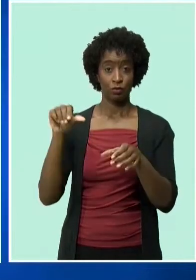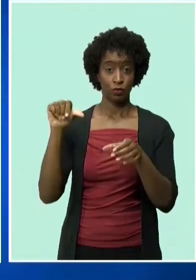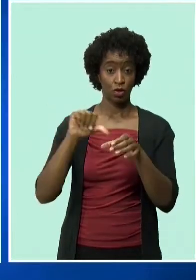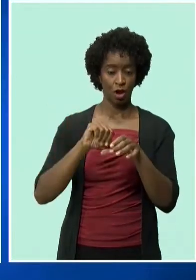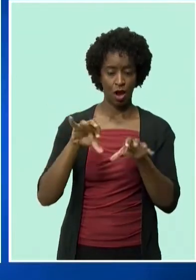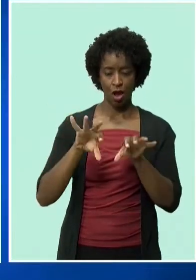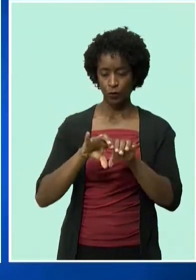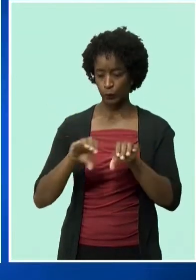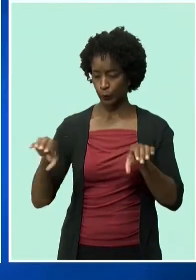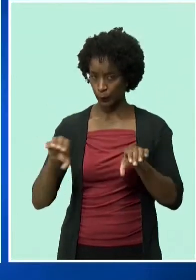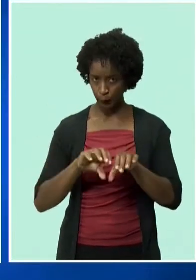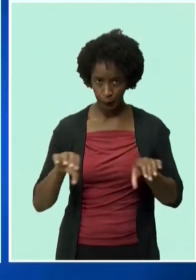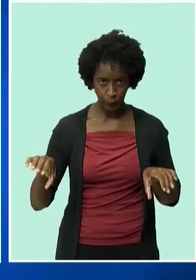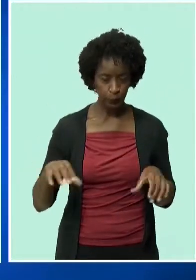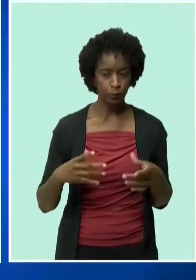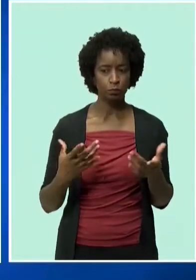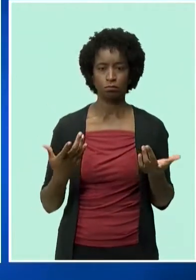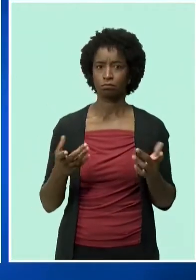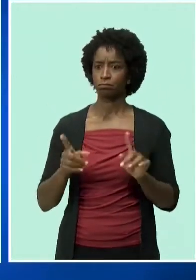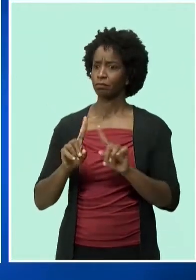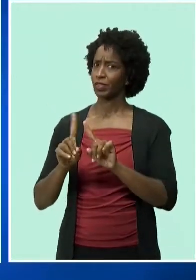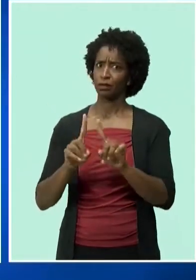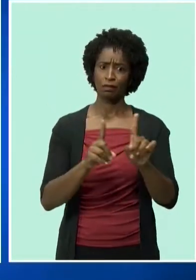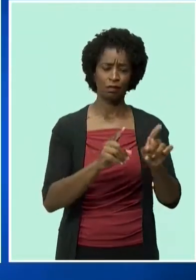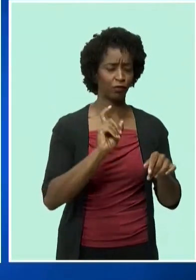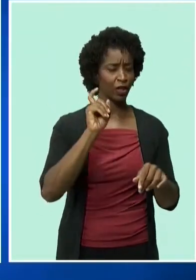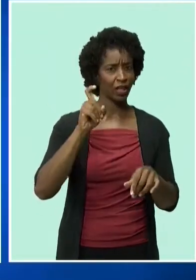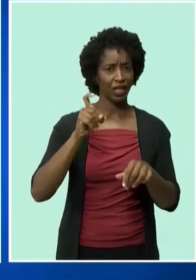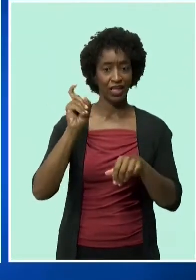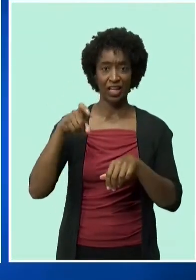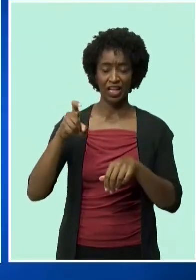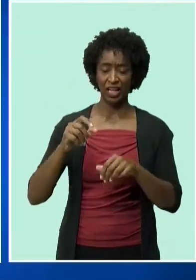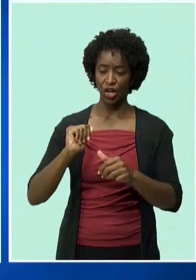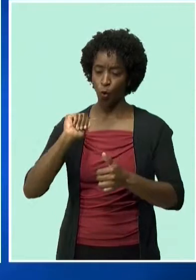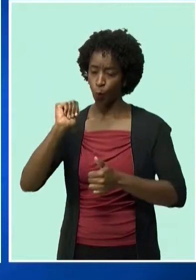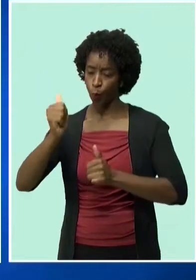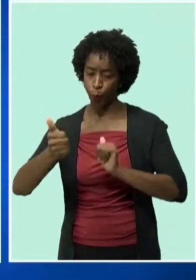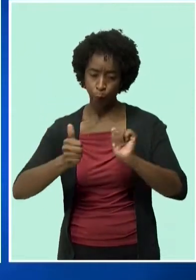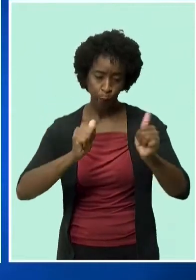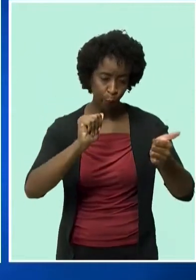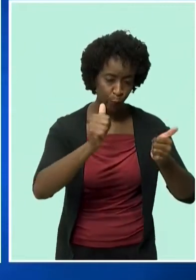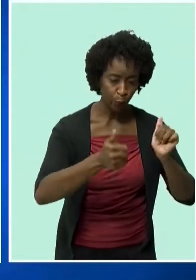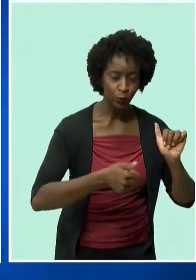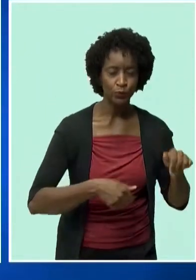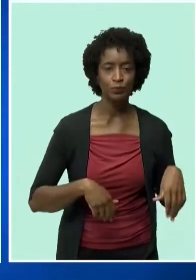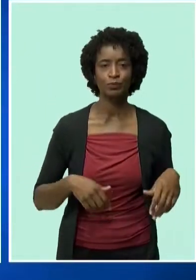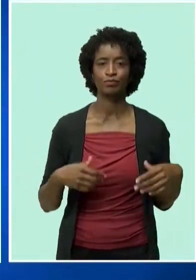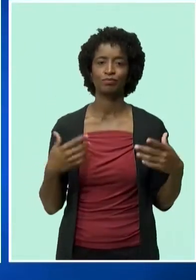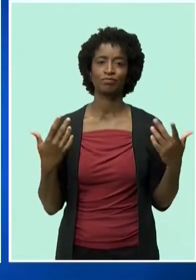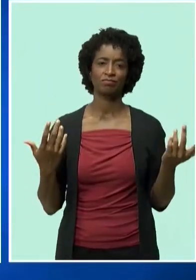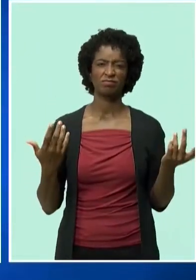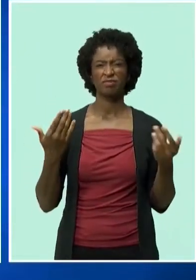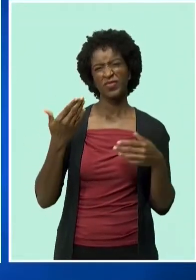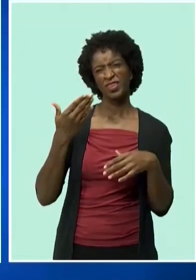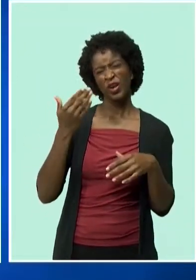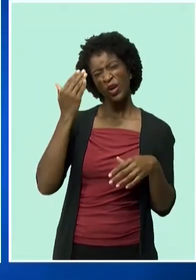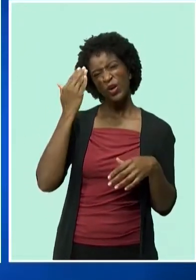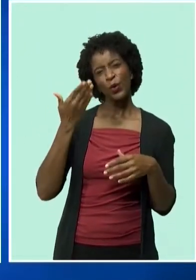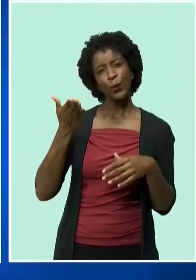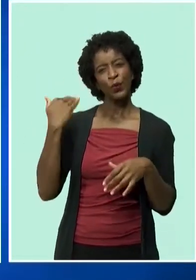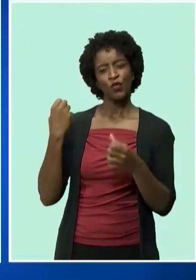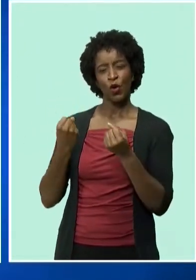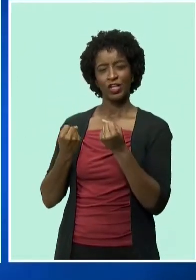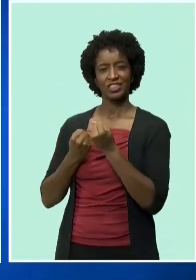Kerry is reminding me. So while Sandia could perhaps give an instruction to go to Prior